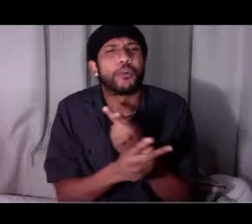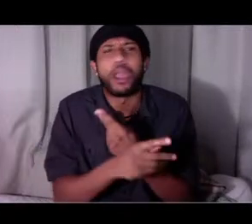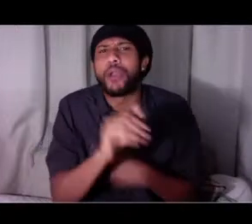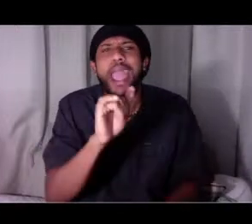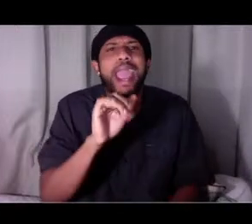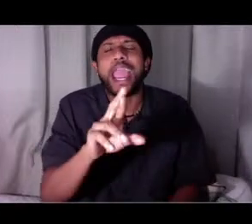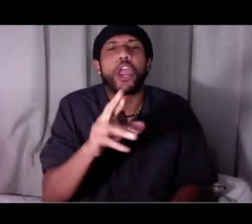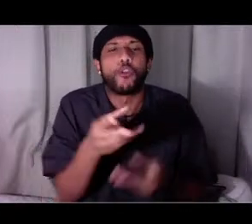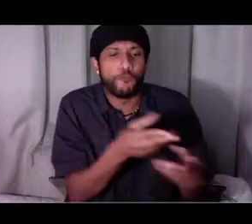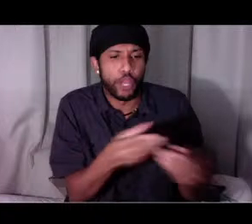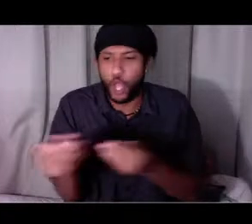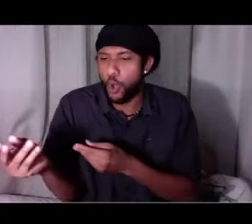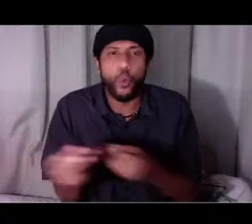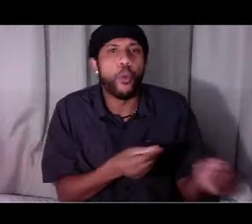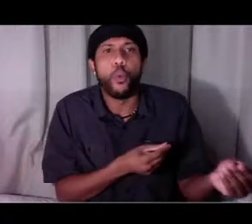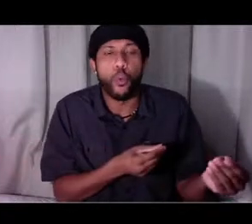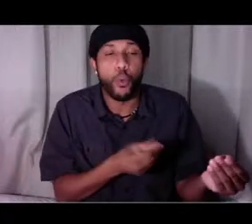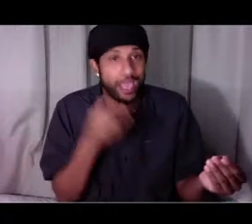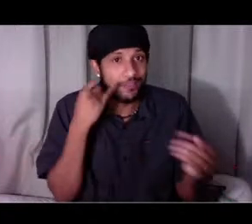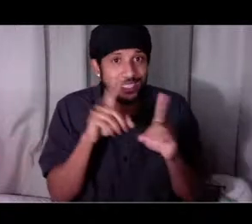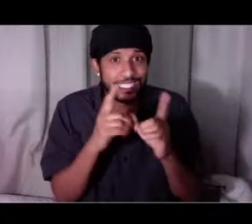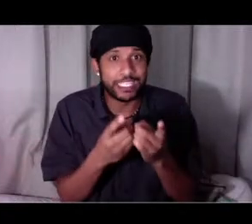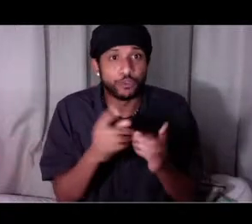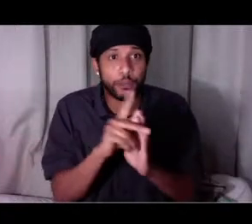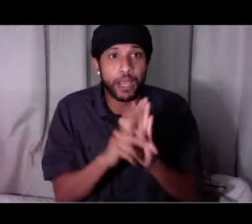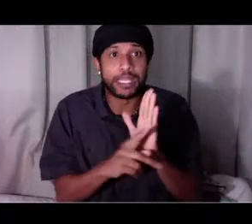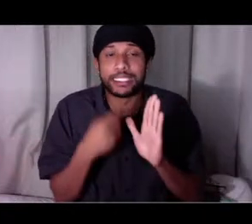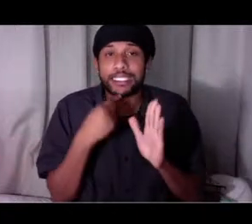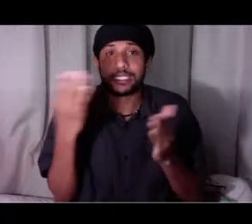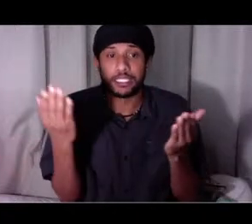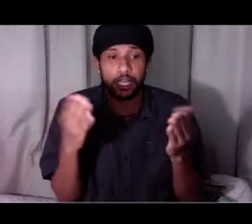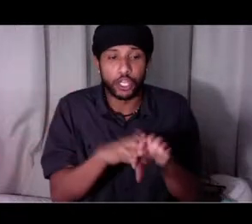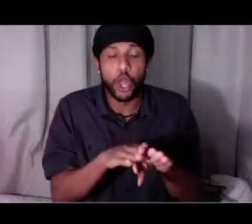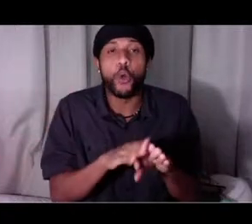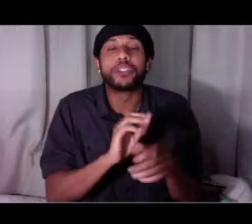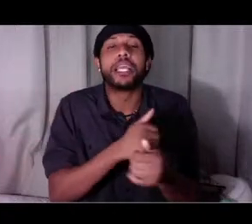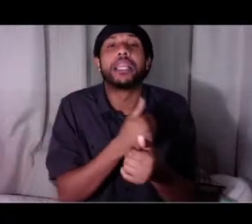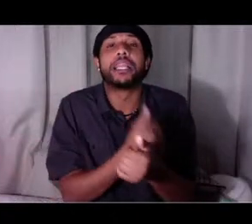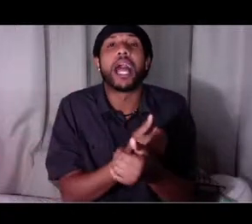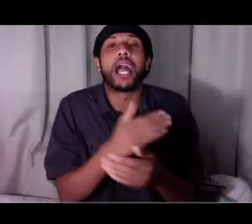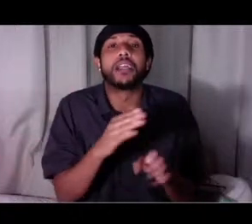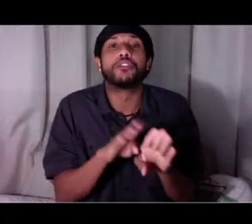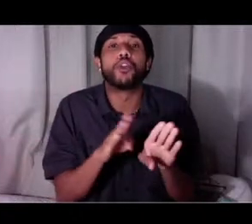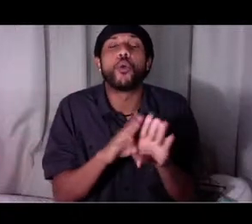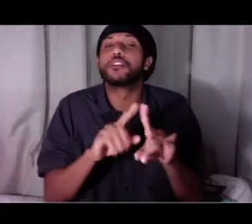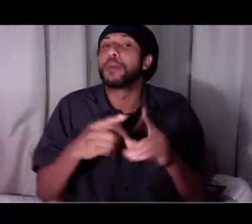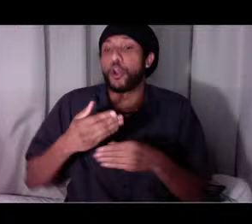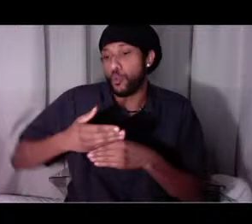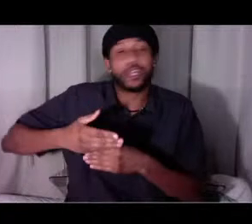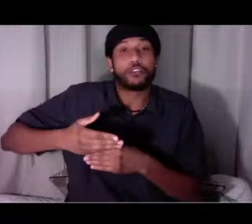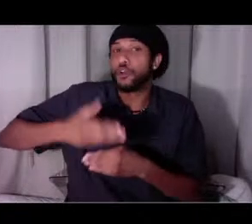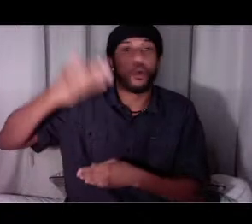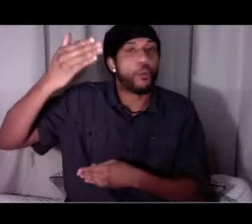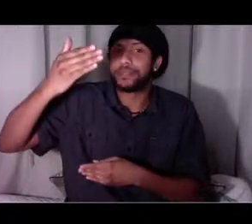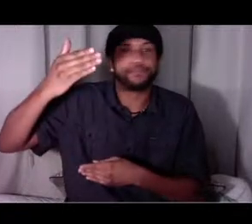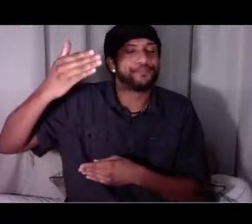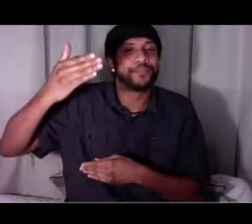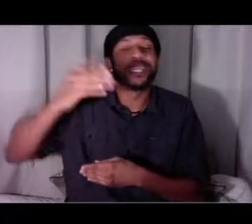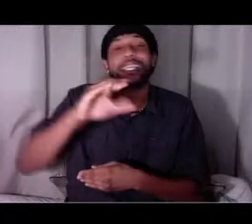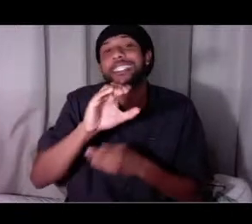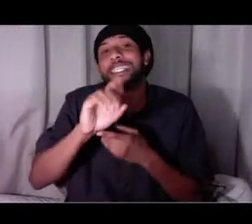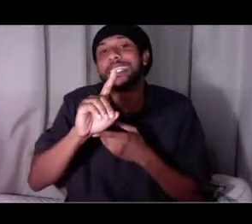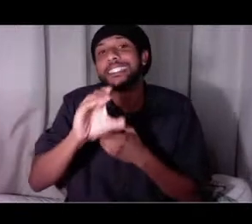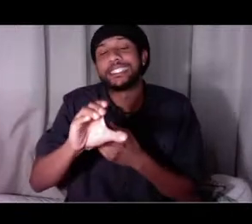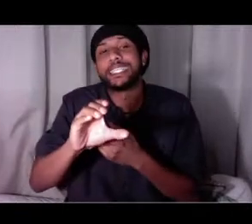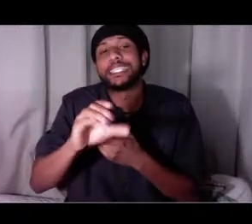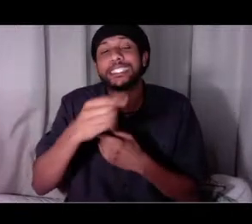classrooms when District policy is closed and locked doors but our windows don't open the CDC has stated that vaccines are